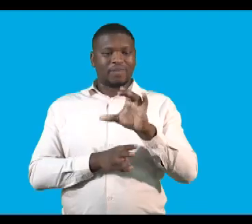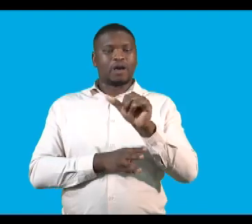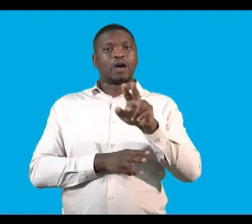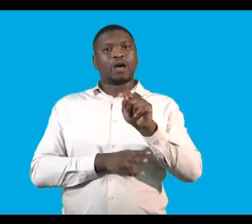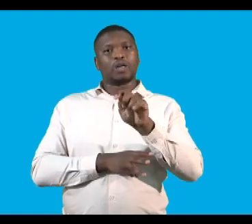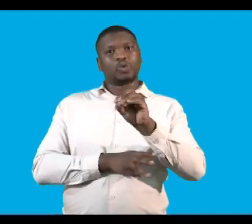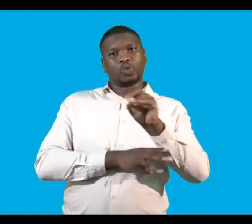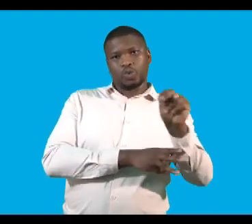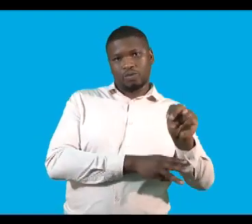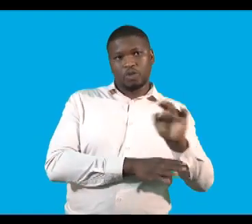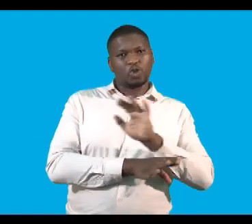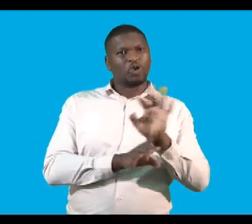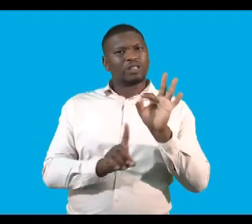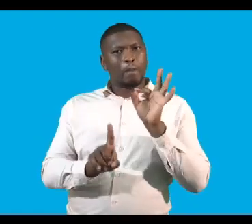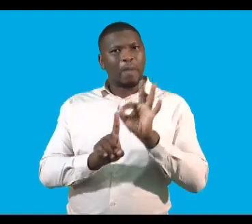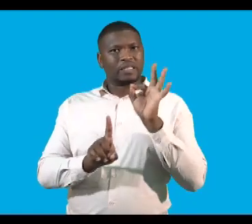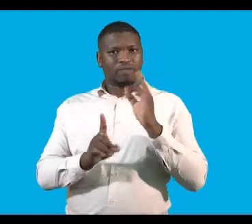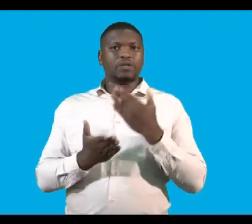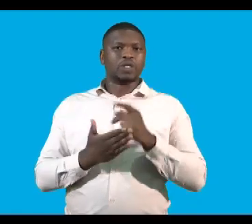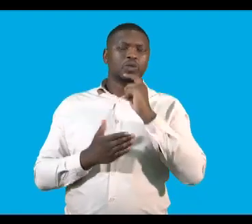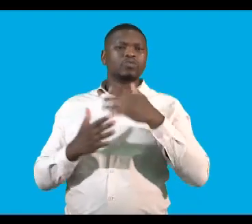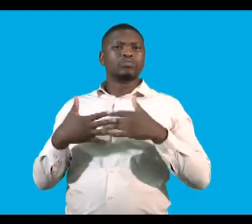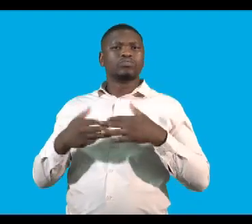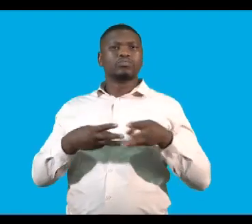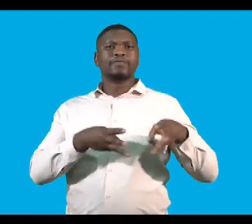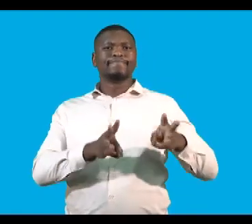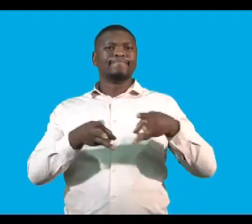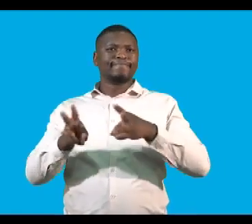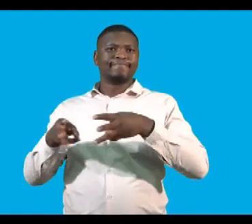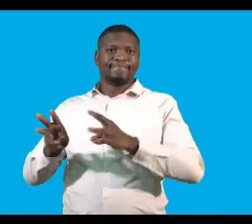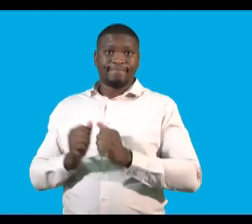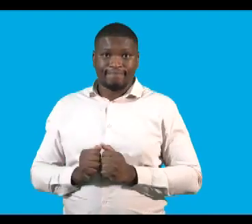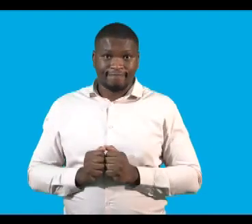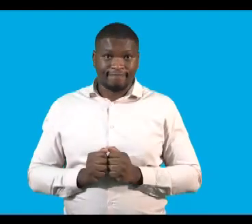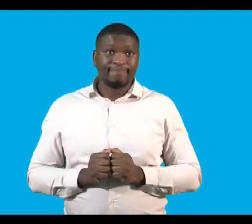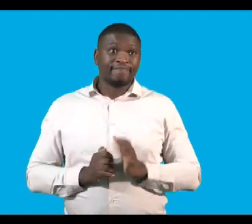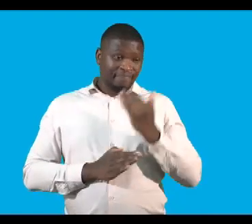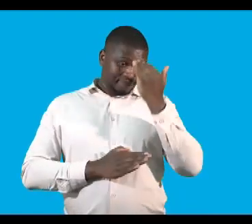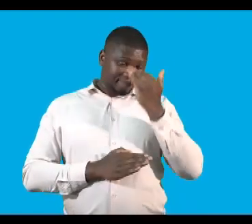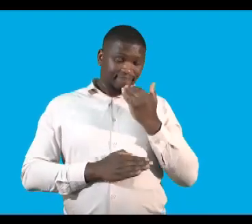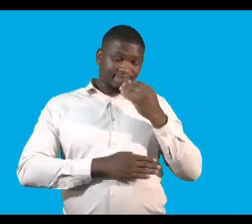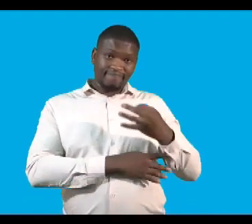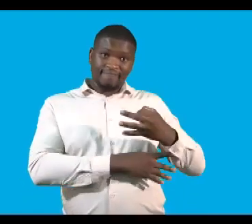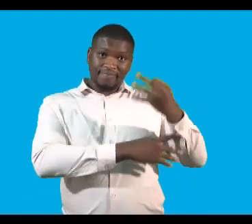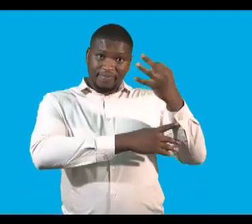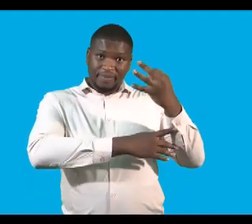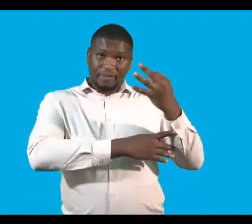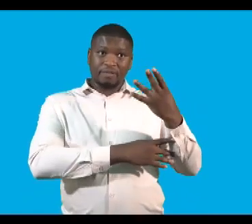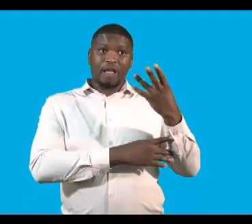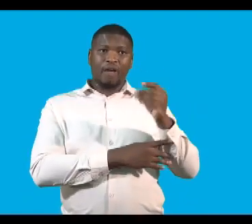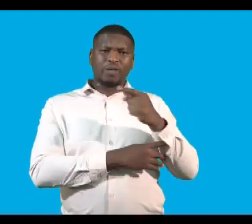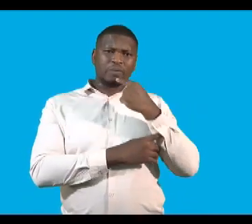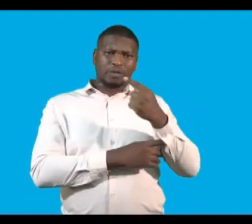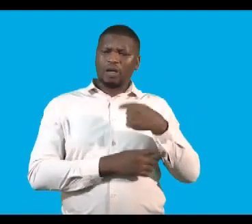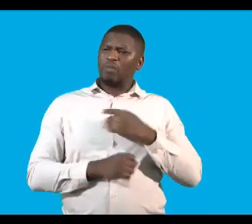It's not specified, so it can be any technique. So in frame 2, frame 3, we have I absolutely